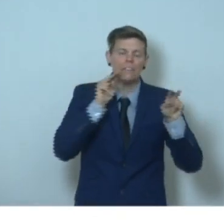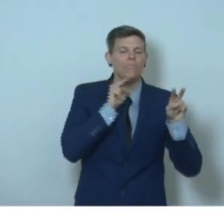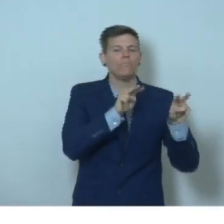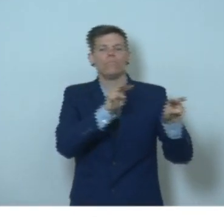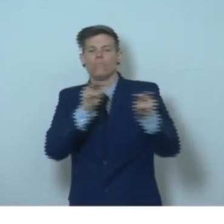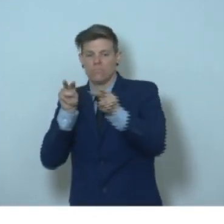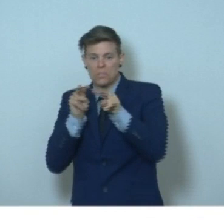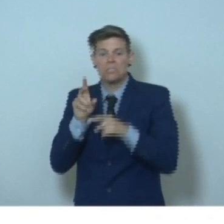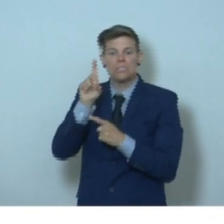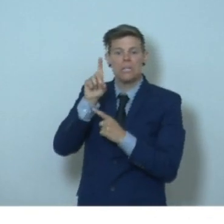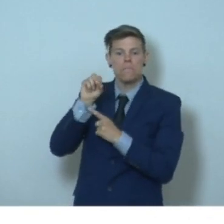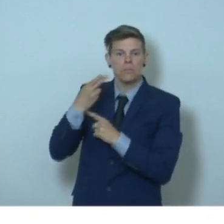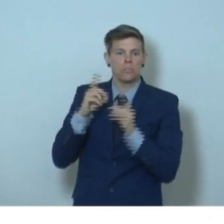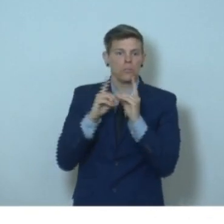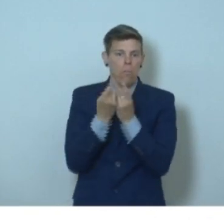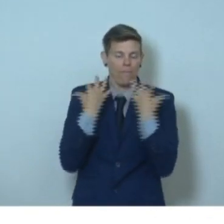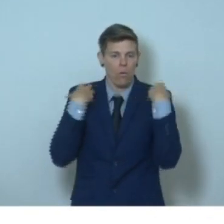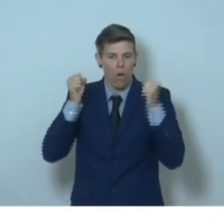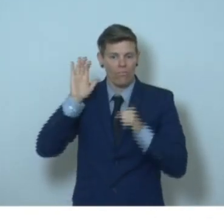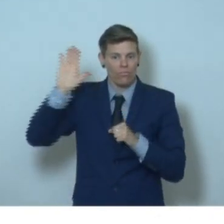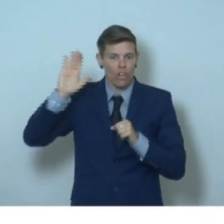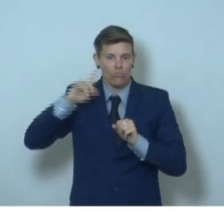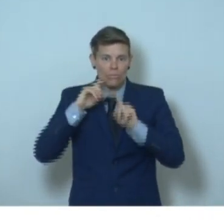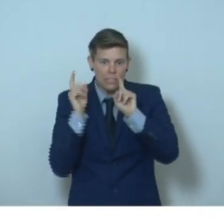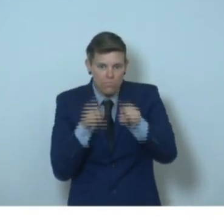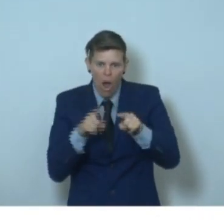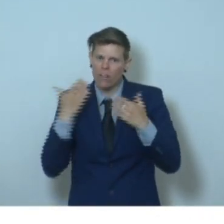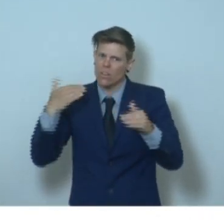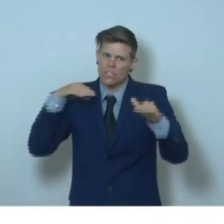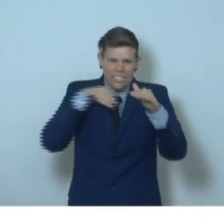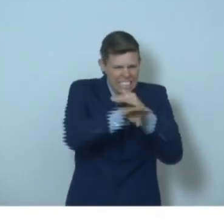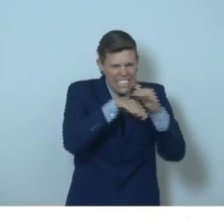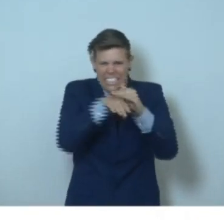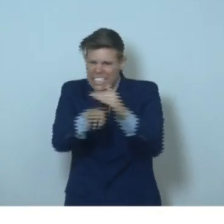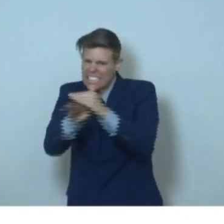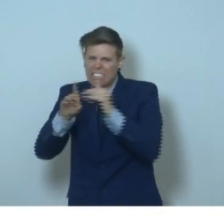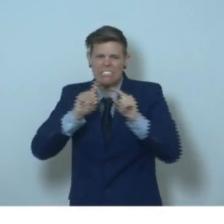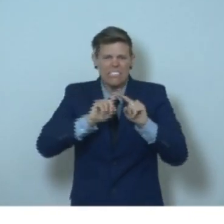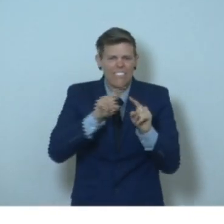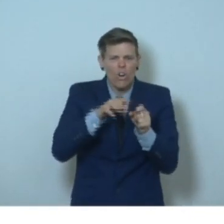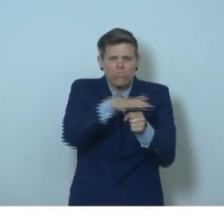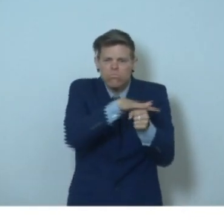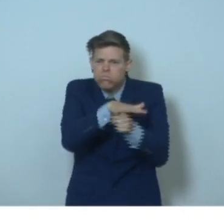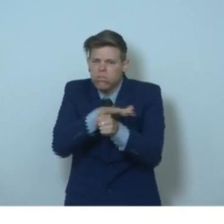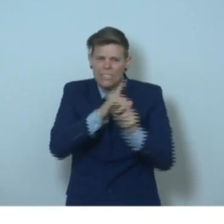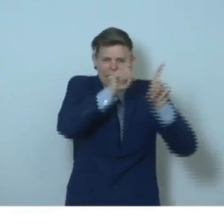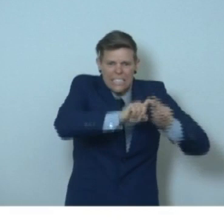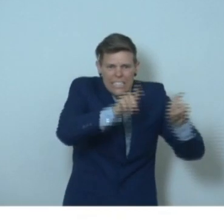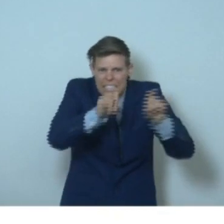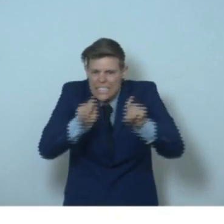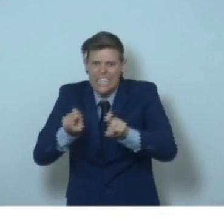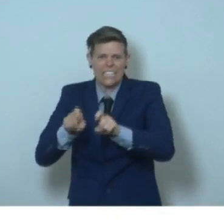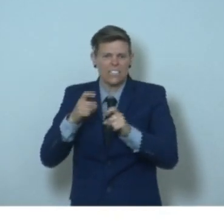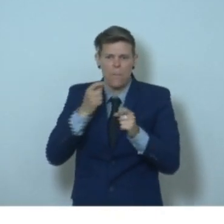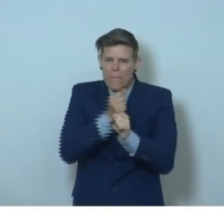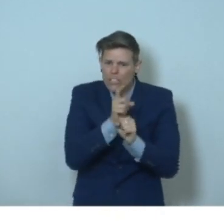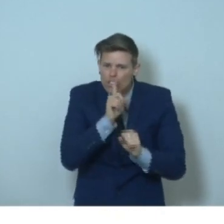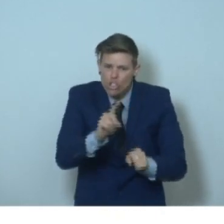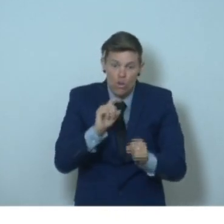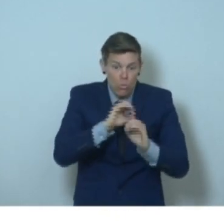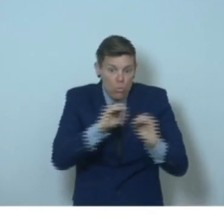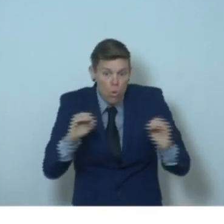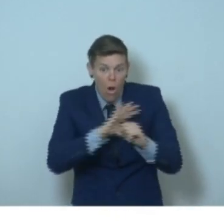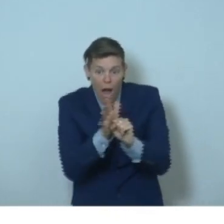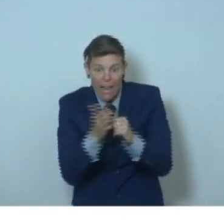Response has been incredible in terms of getting into these facilities and testing, and in other parts of the state as well. But as a